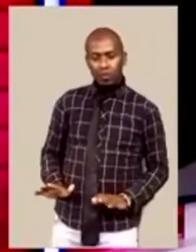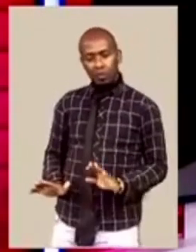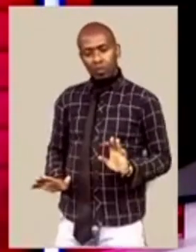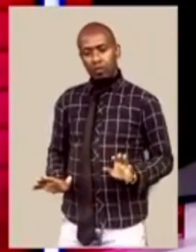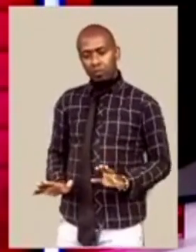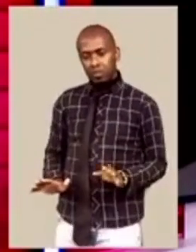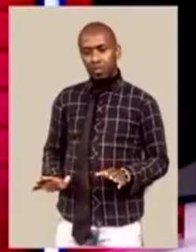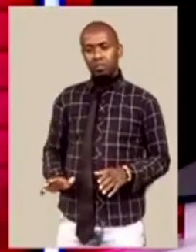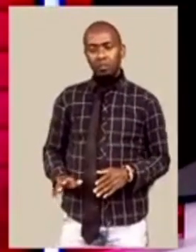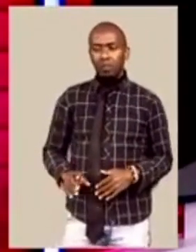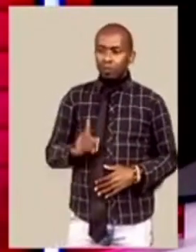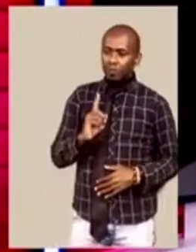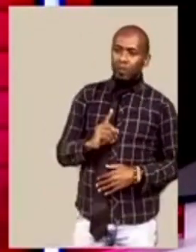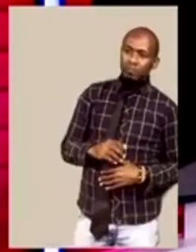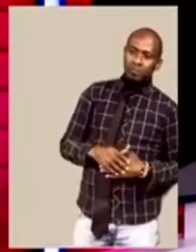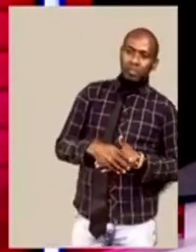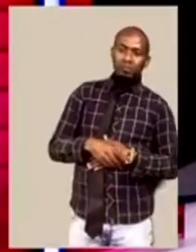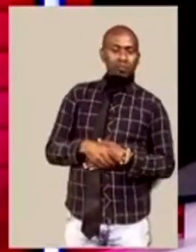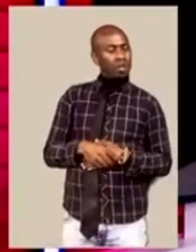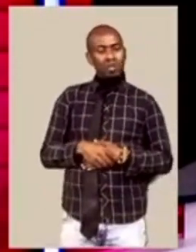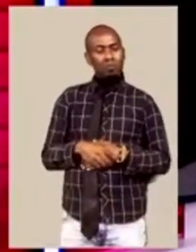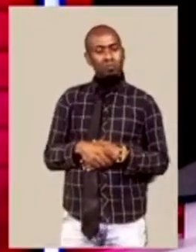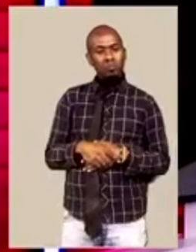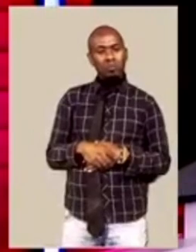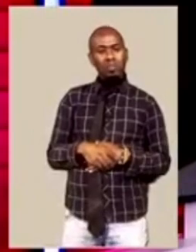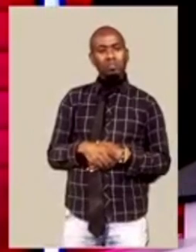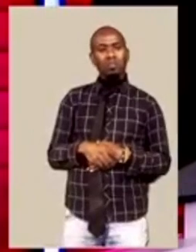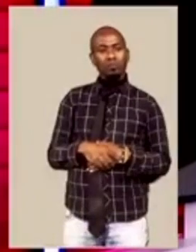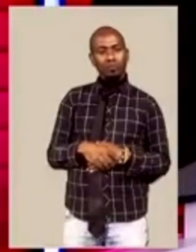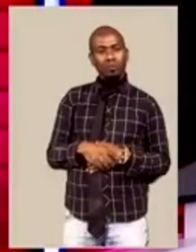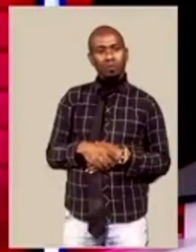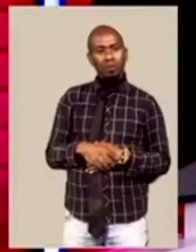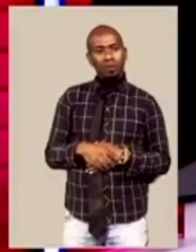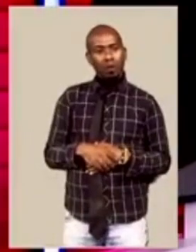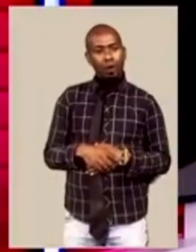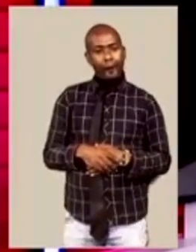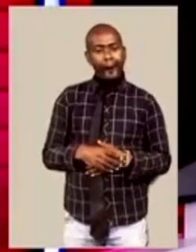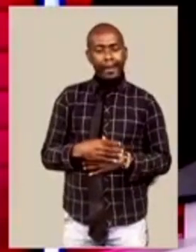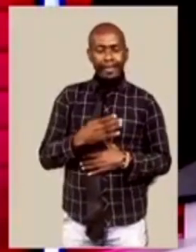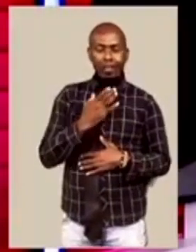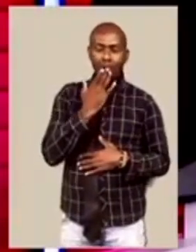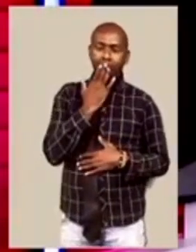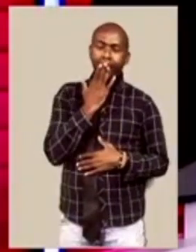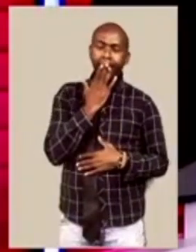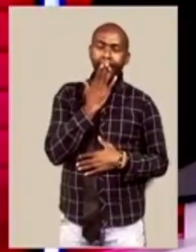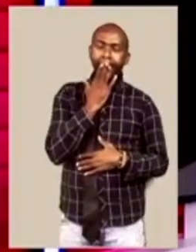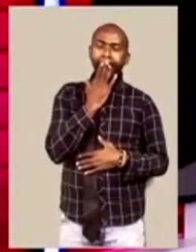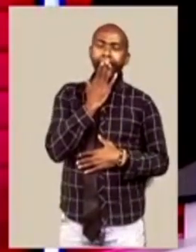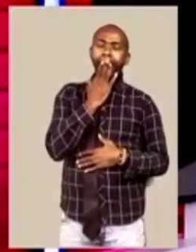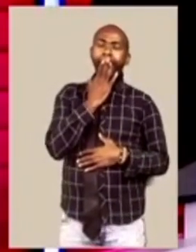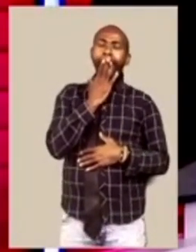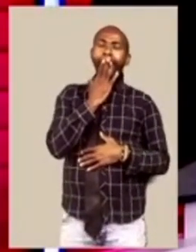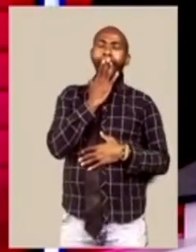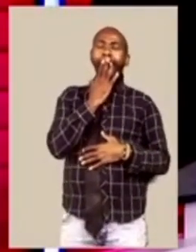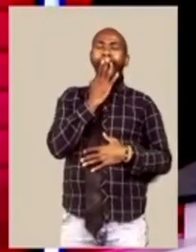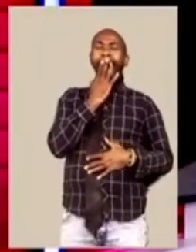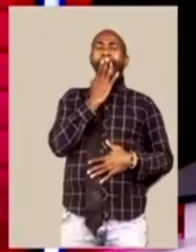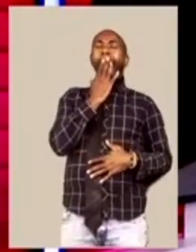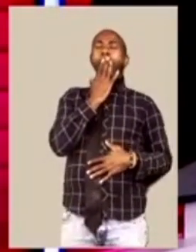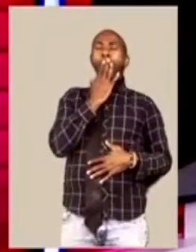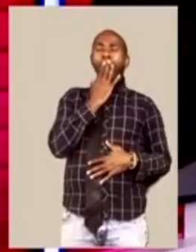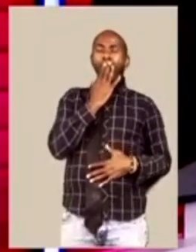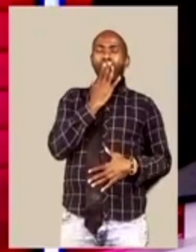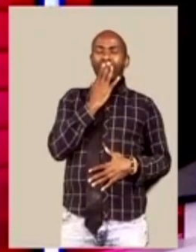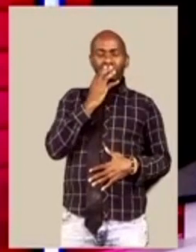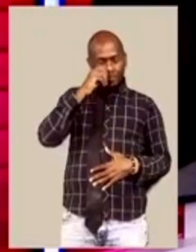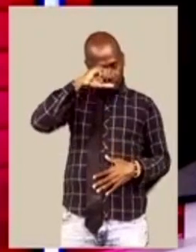shared $10,000,000 who will win Rasimpiwe Shemme. Baba Rasimpiwe Shemme is a South